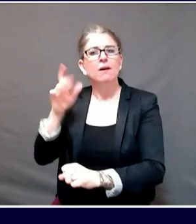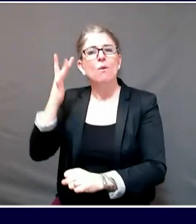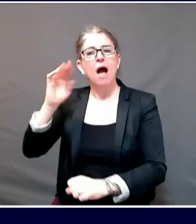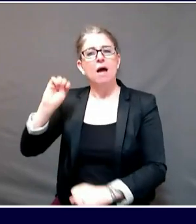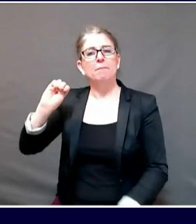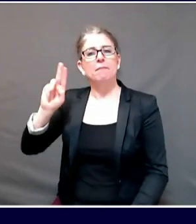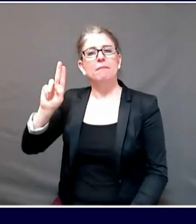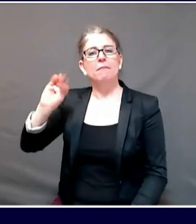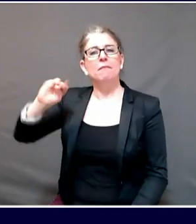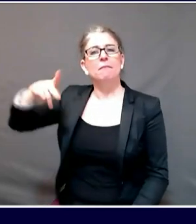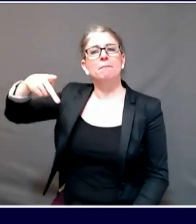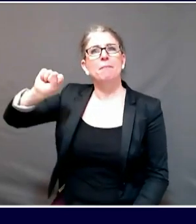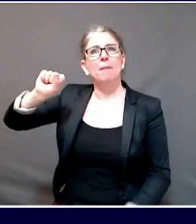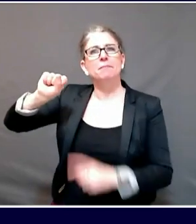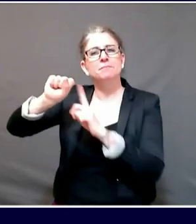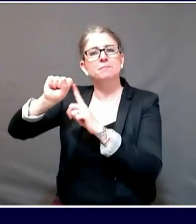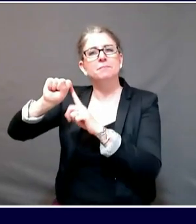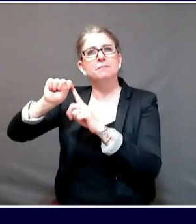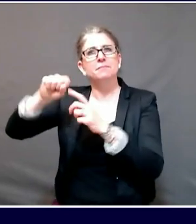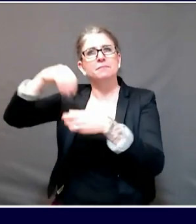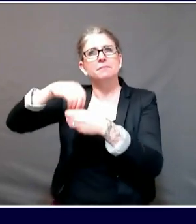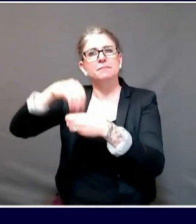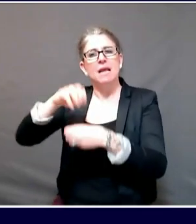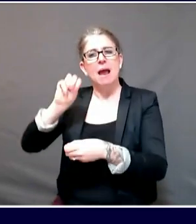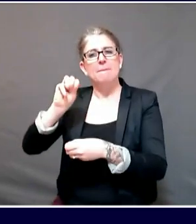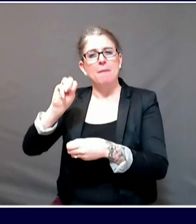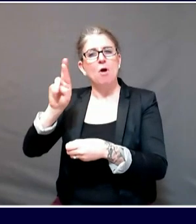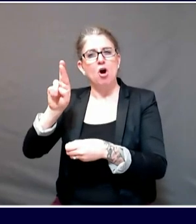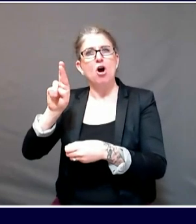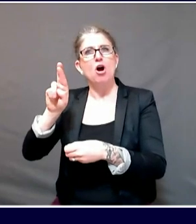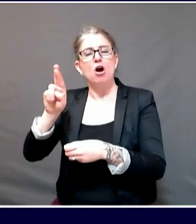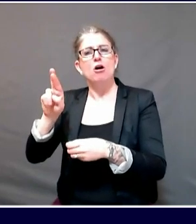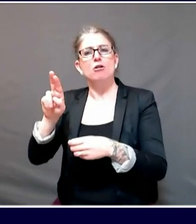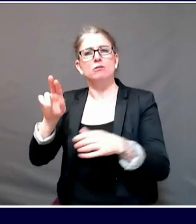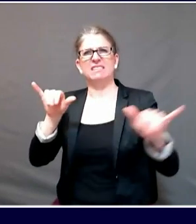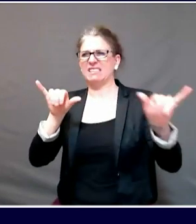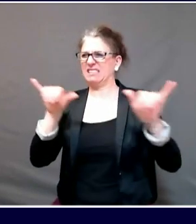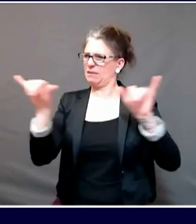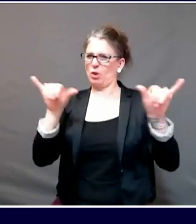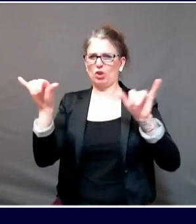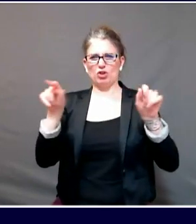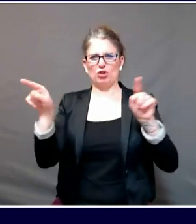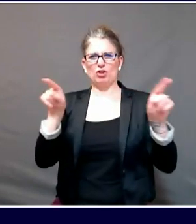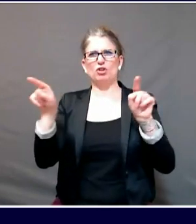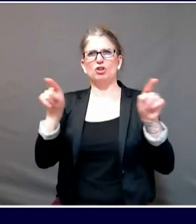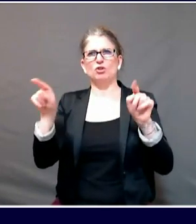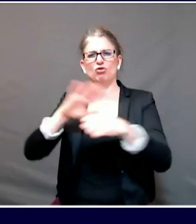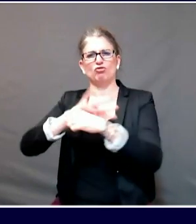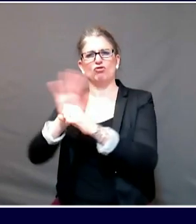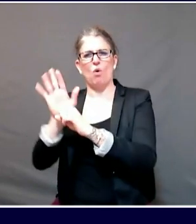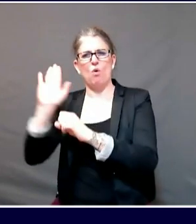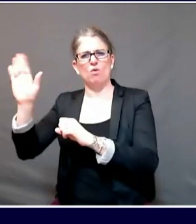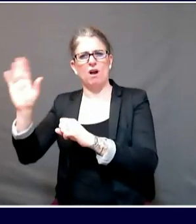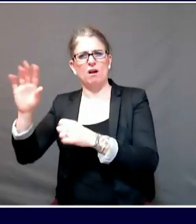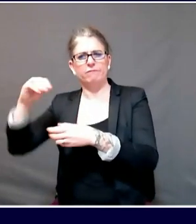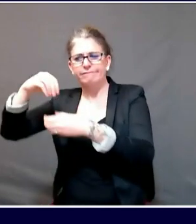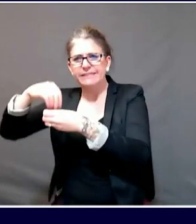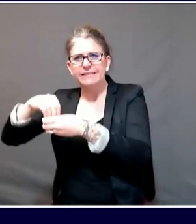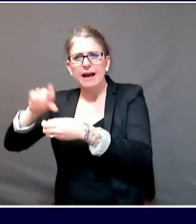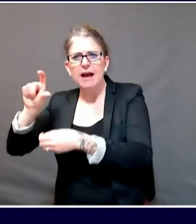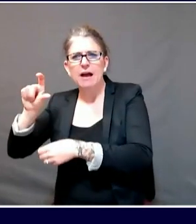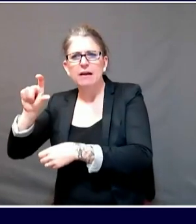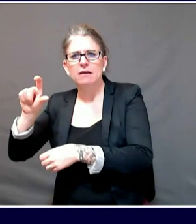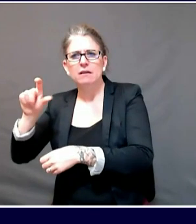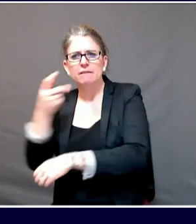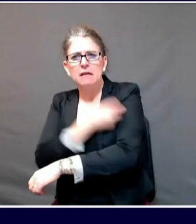severity in people under age 42 who've had MMR2 vaccines. And this adds to other associations that have demonstrated